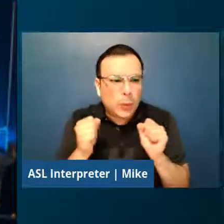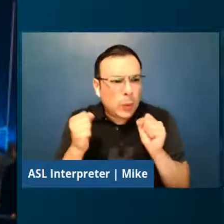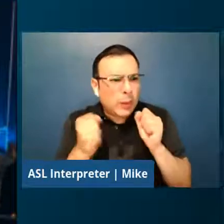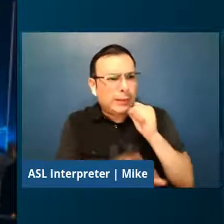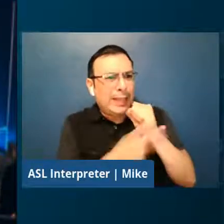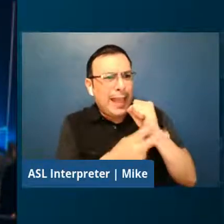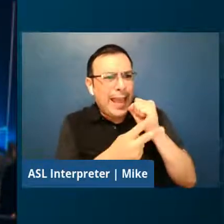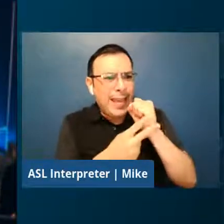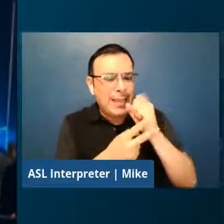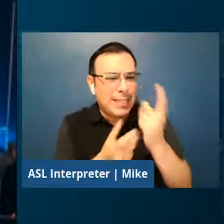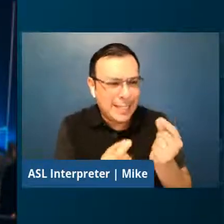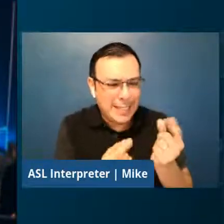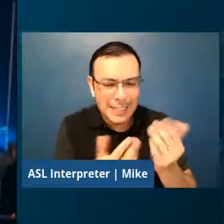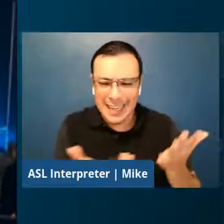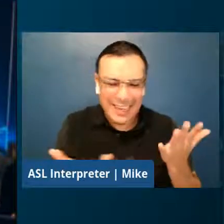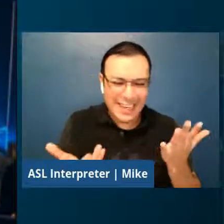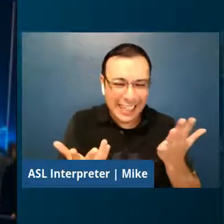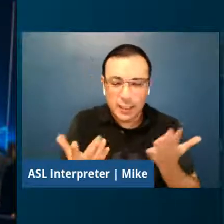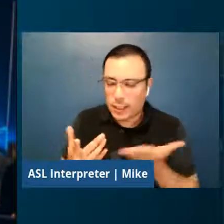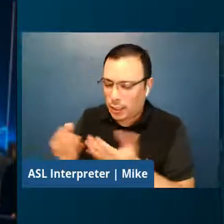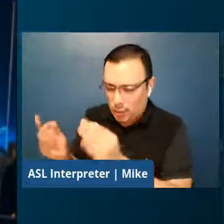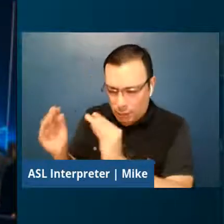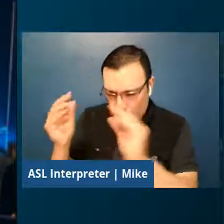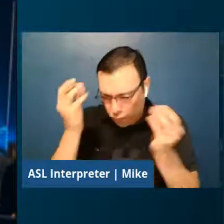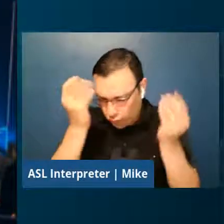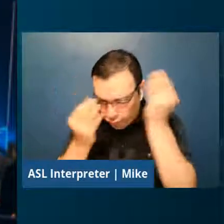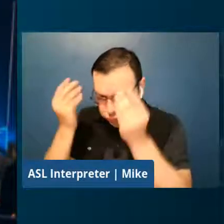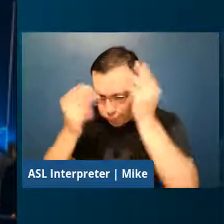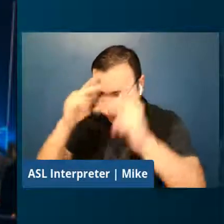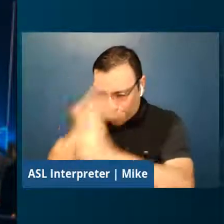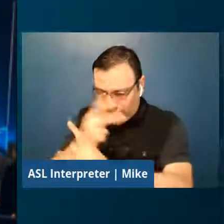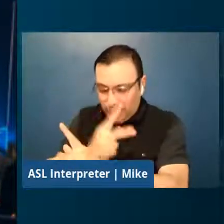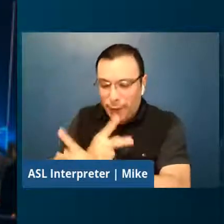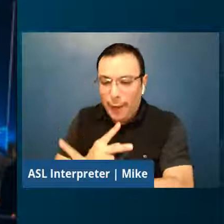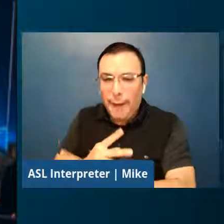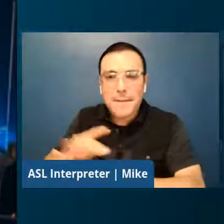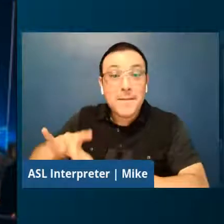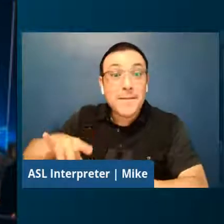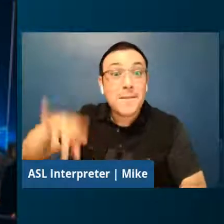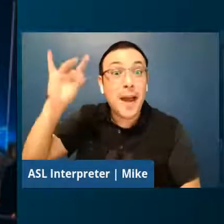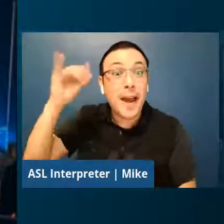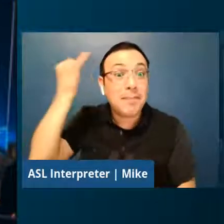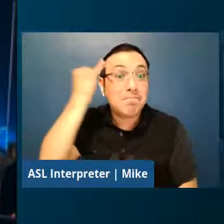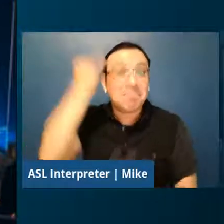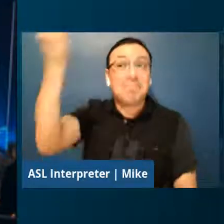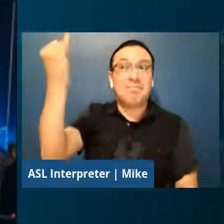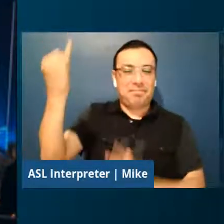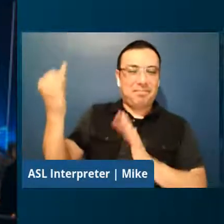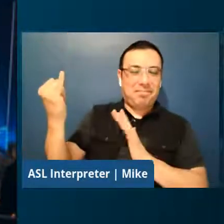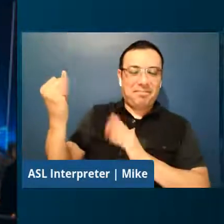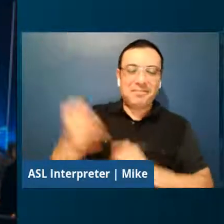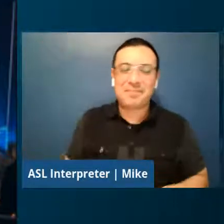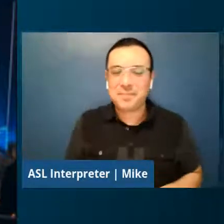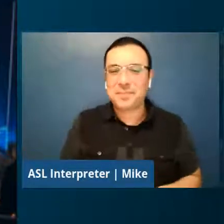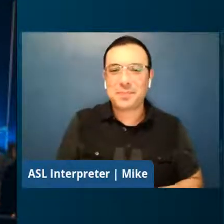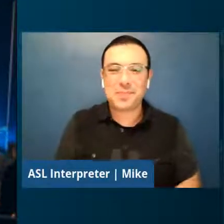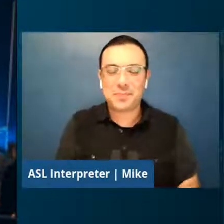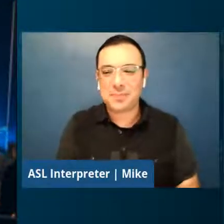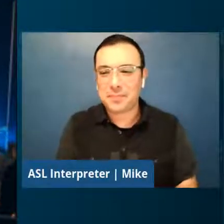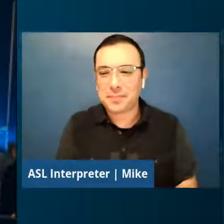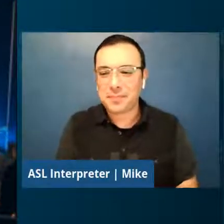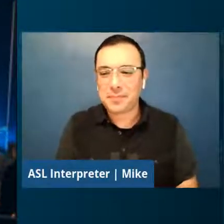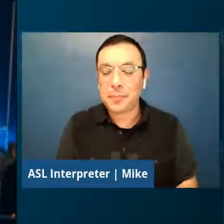sent anyone into space for the first time during the Mercury missions, there was actually some concern about the ability to swallow